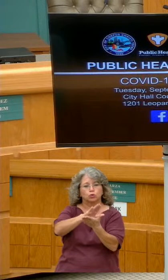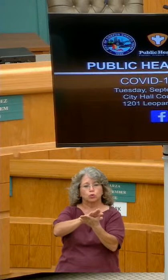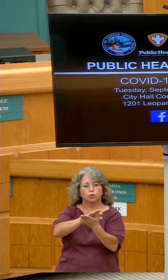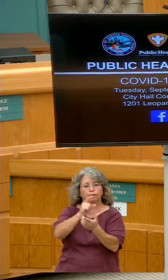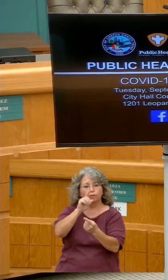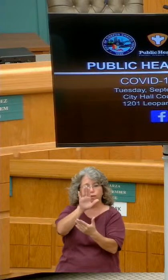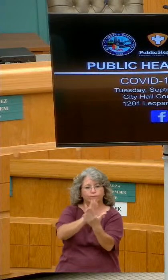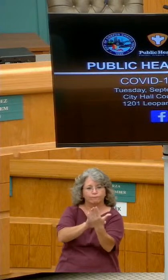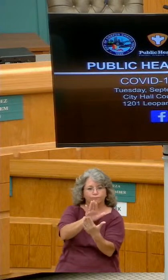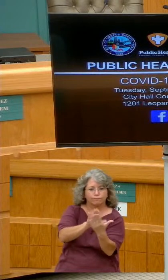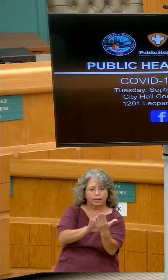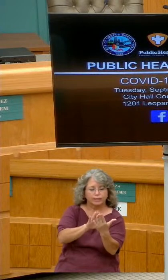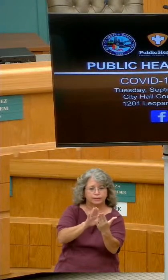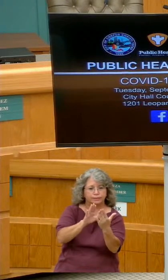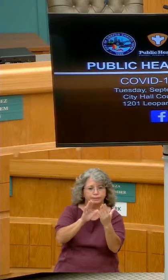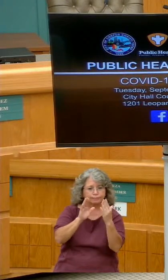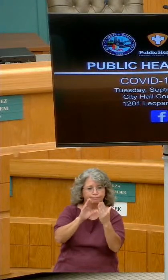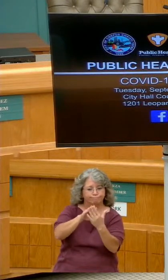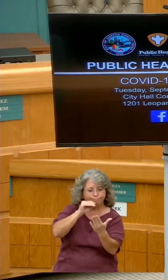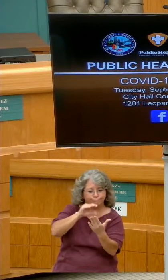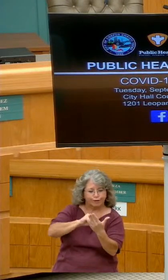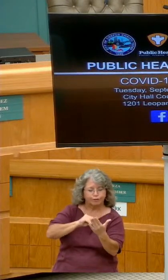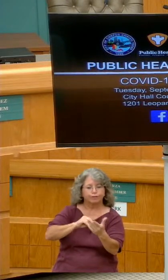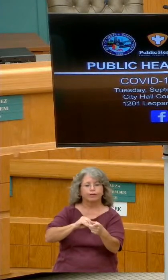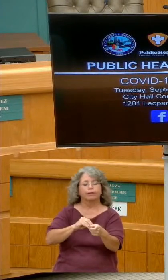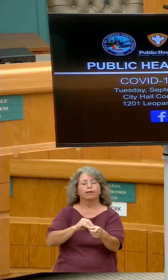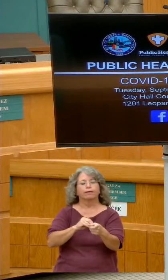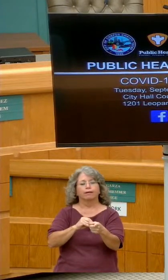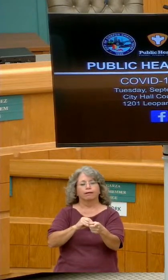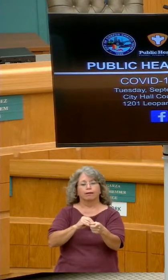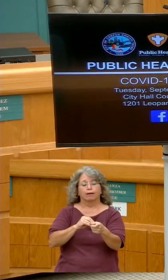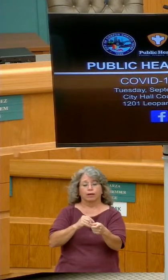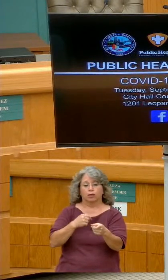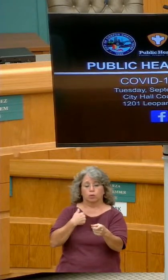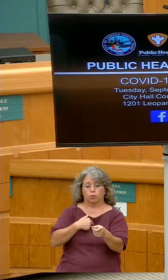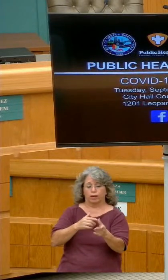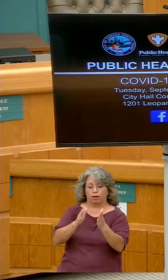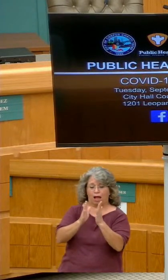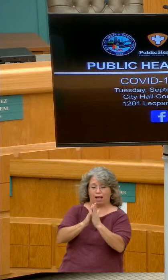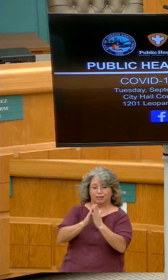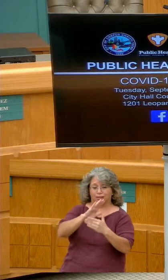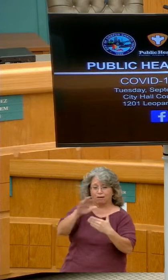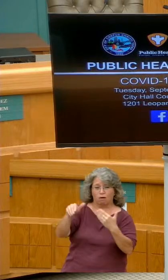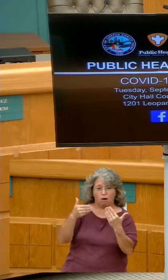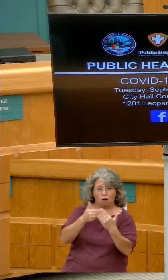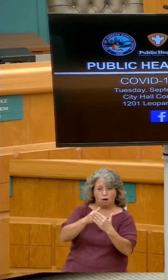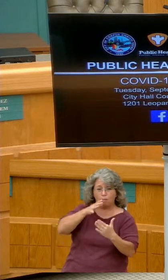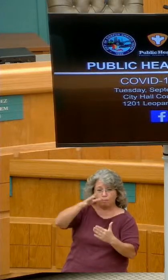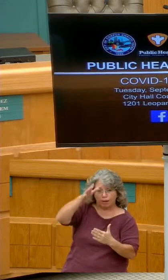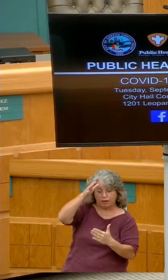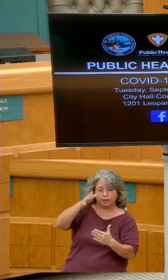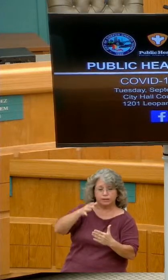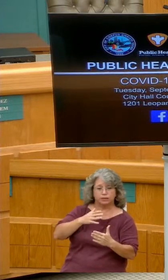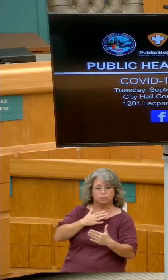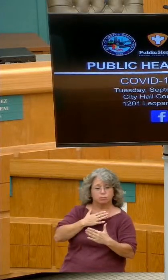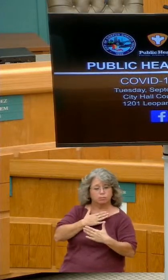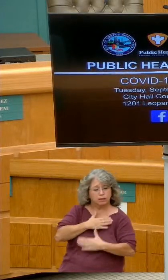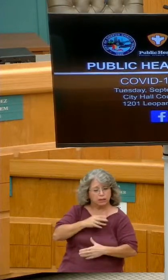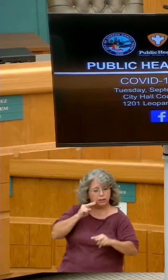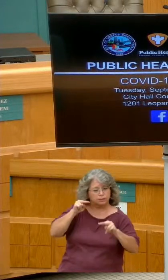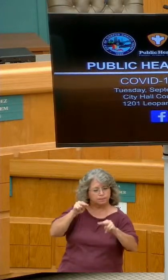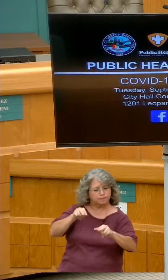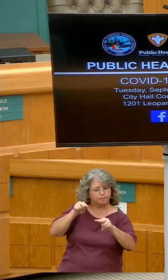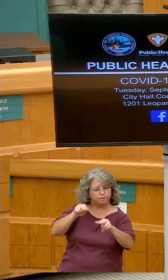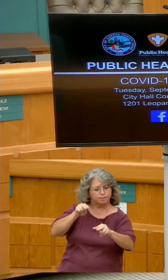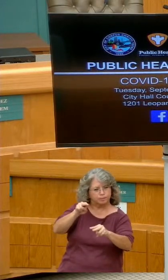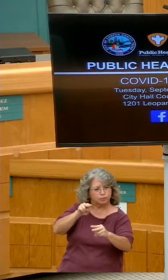the parents of these students that had face-to-face today to actively monitor their students' health. We're encouraging